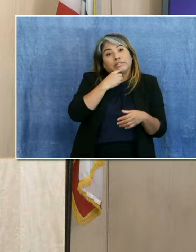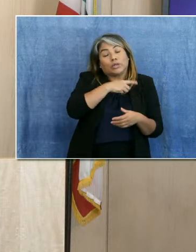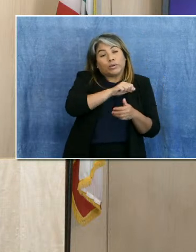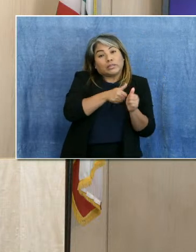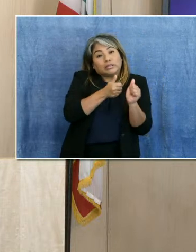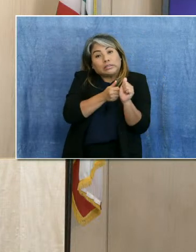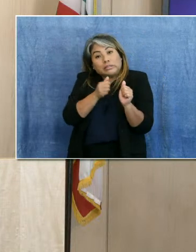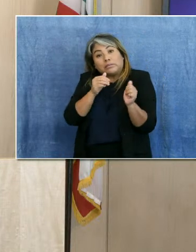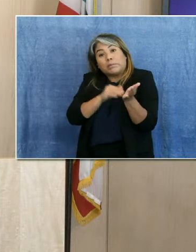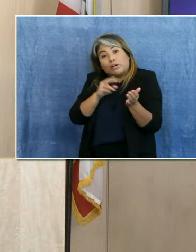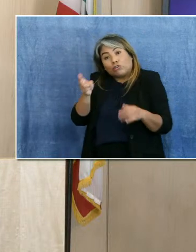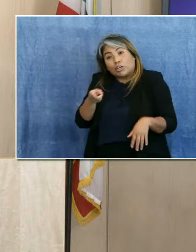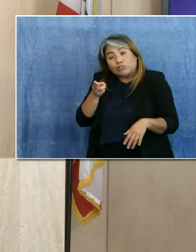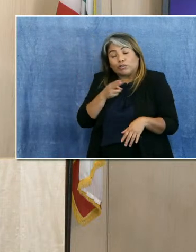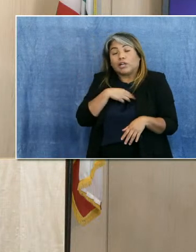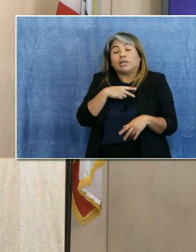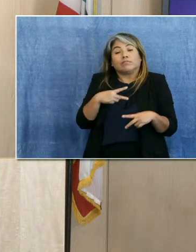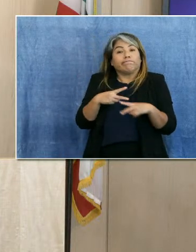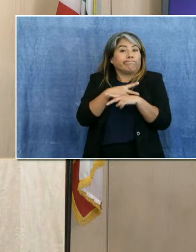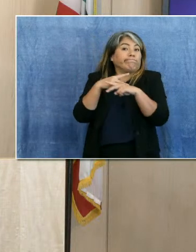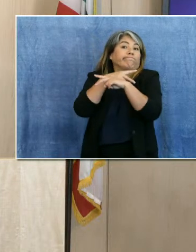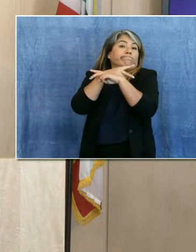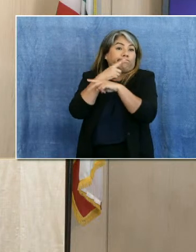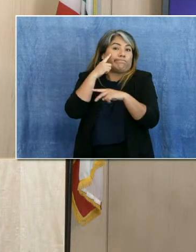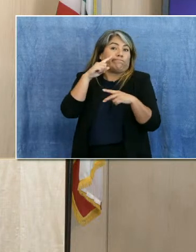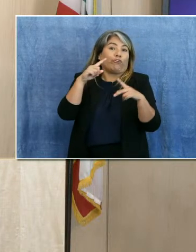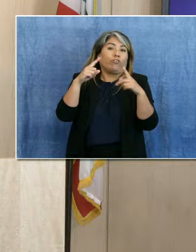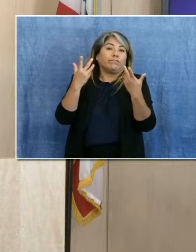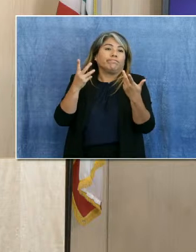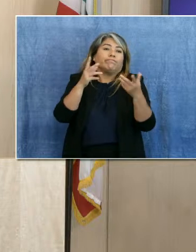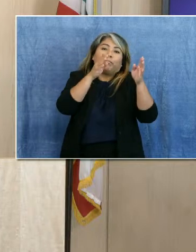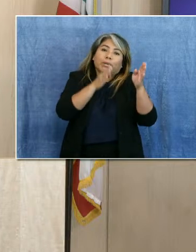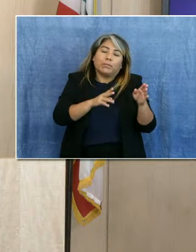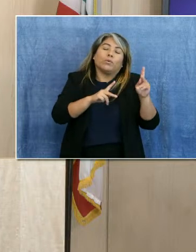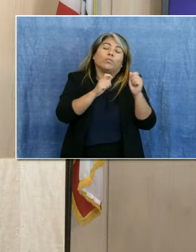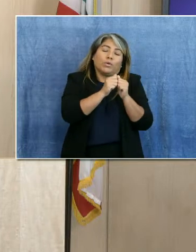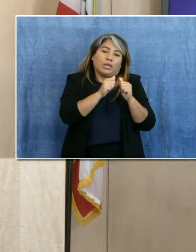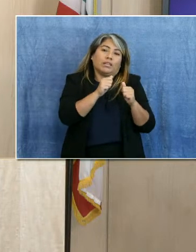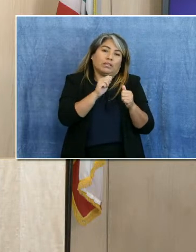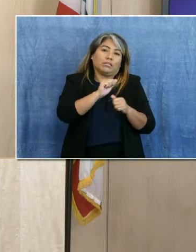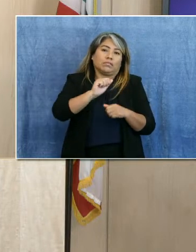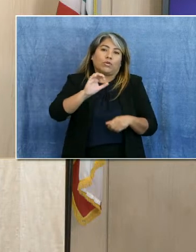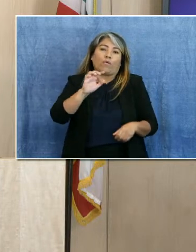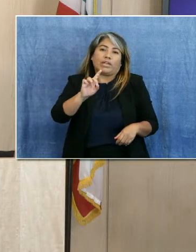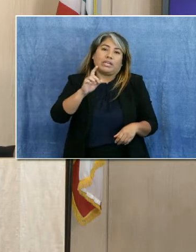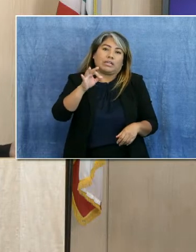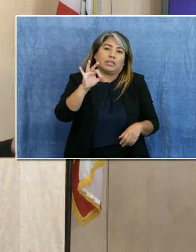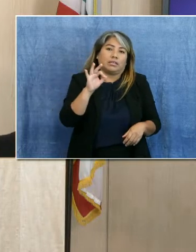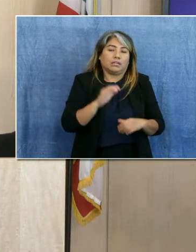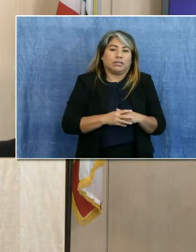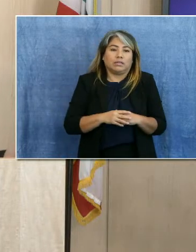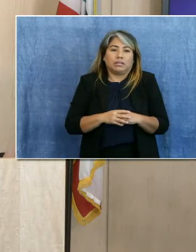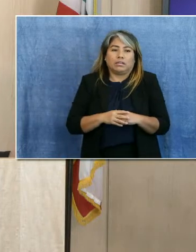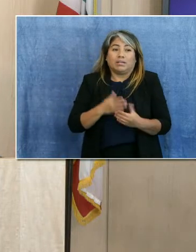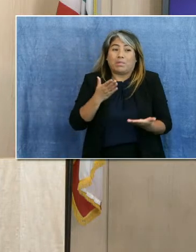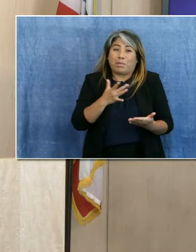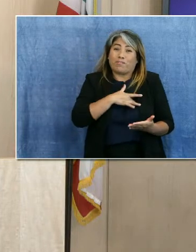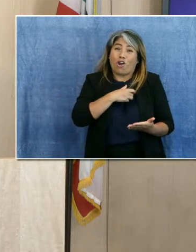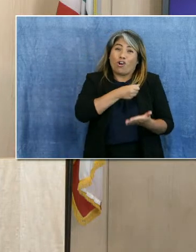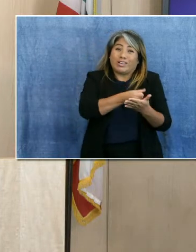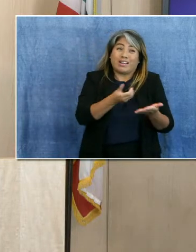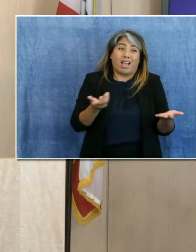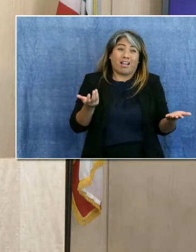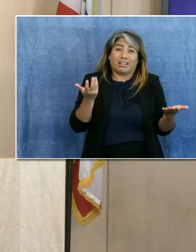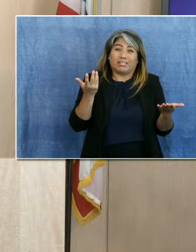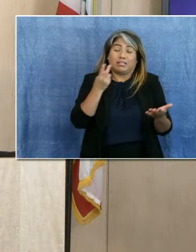the complications for individuals that have COVID-19. Even if they might have a heart attack in